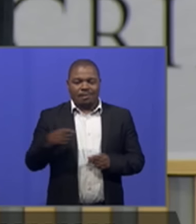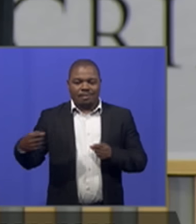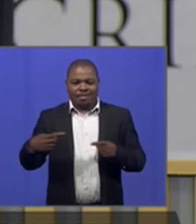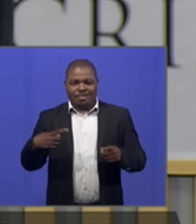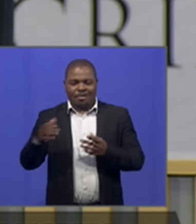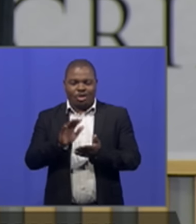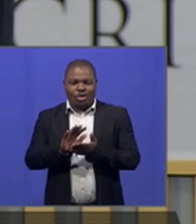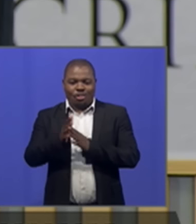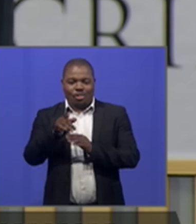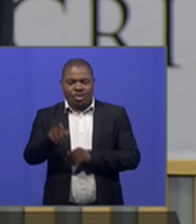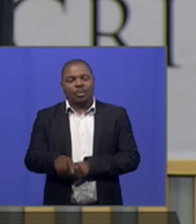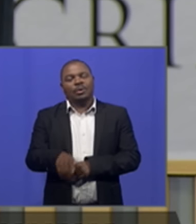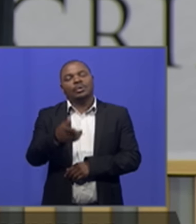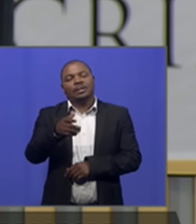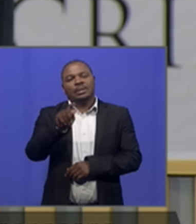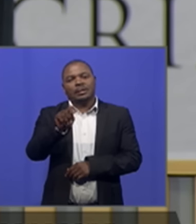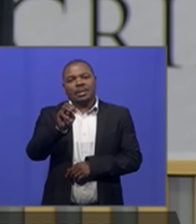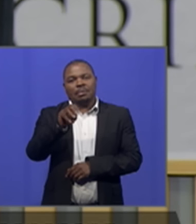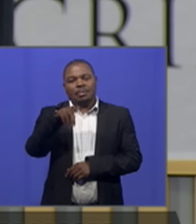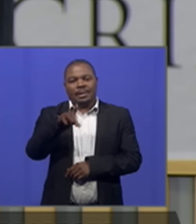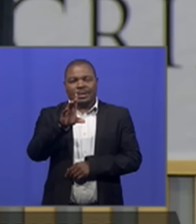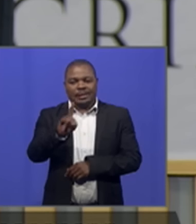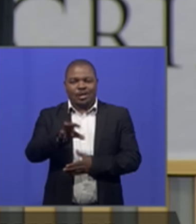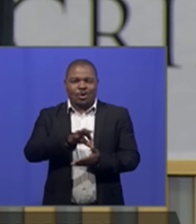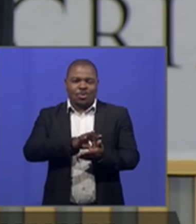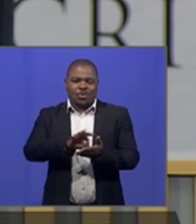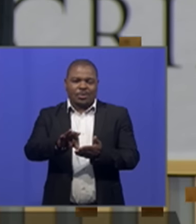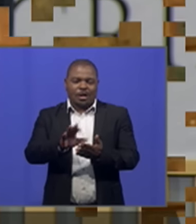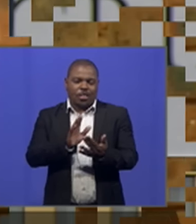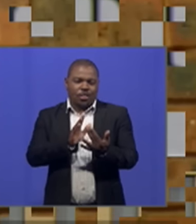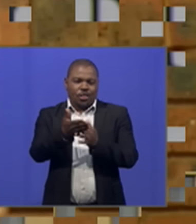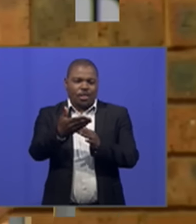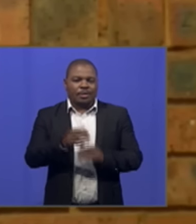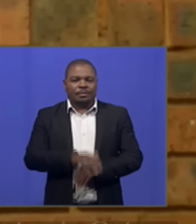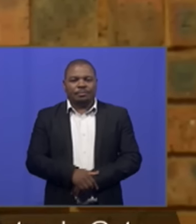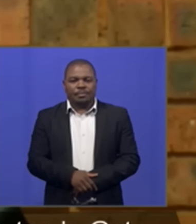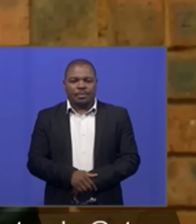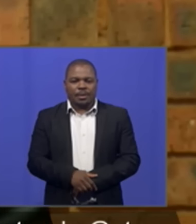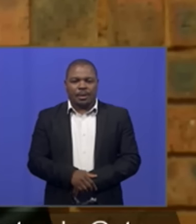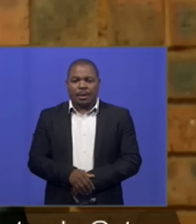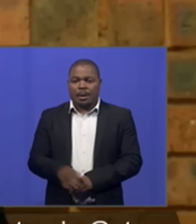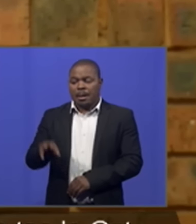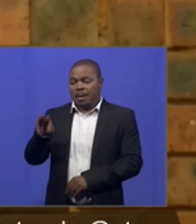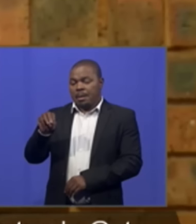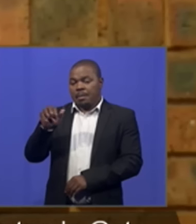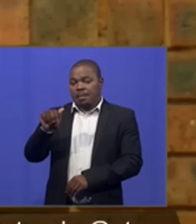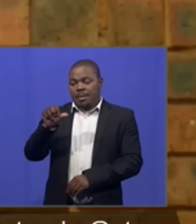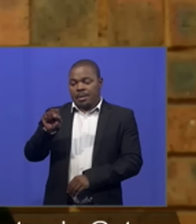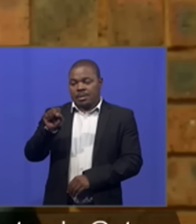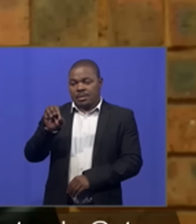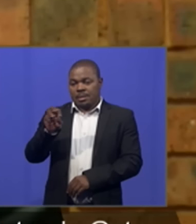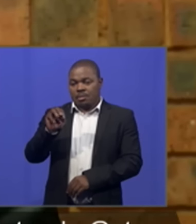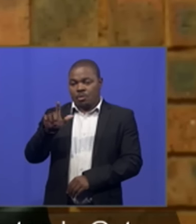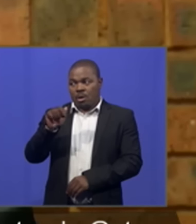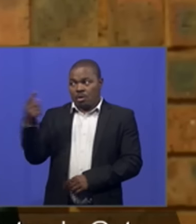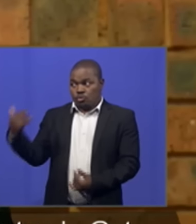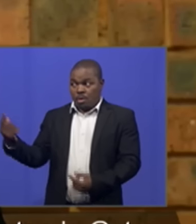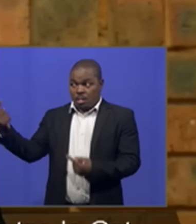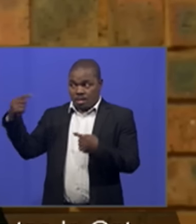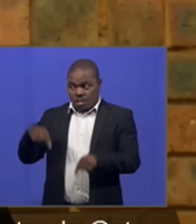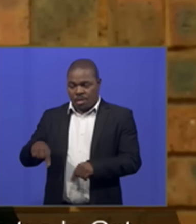ya dithendara tše pedi ka TMPD. Mr. Masamola's attendance this morning is by way